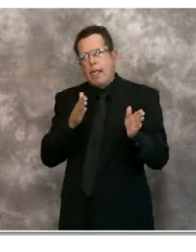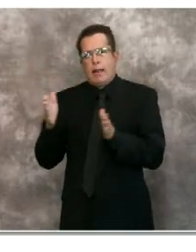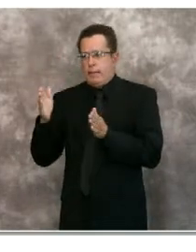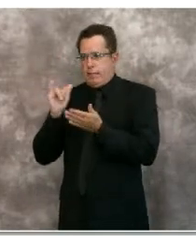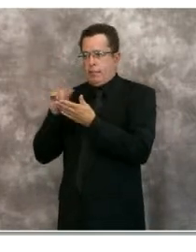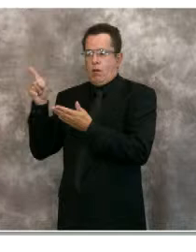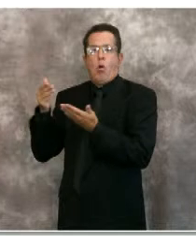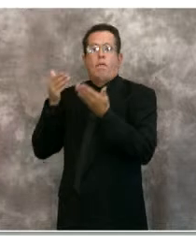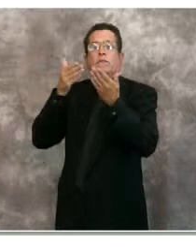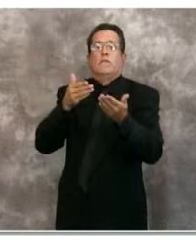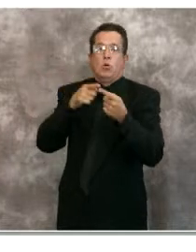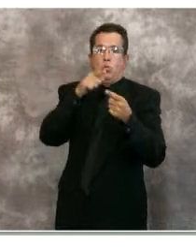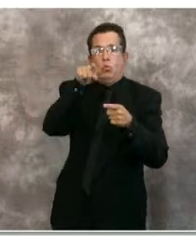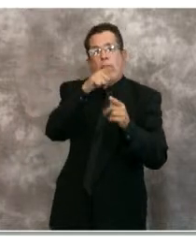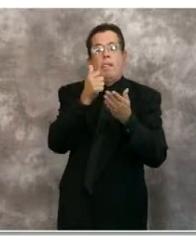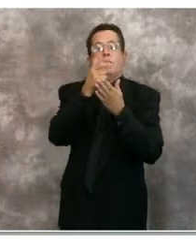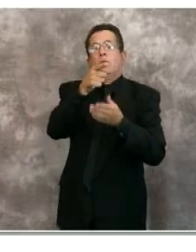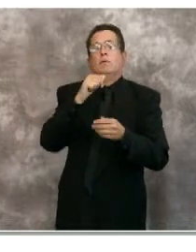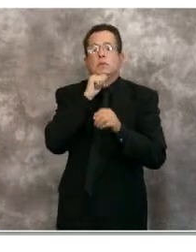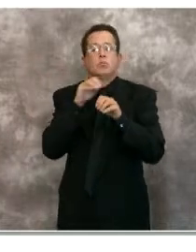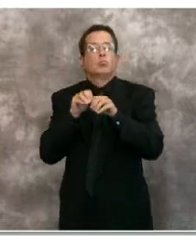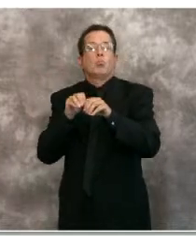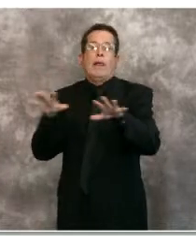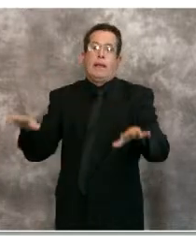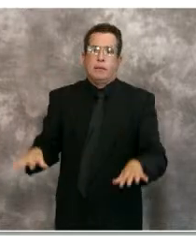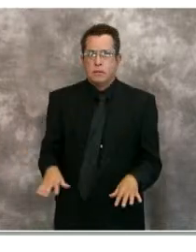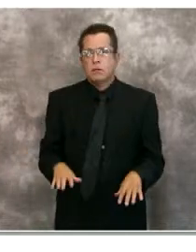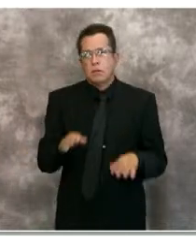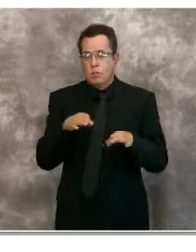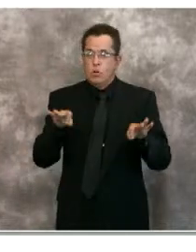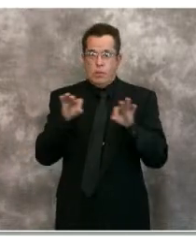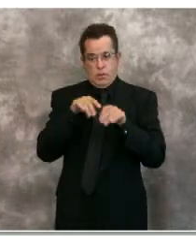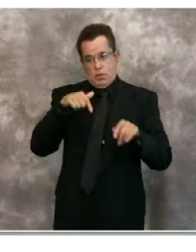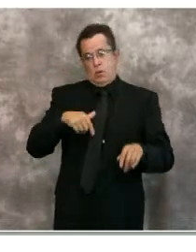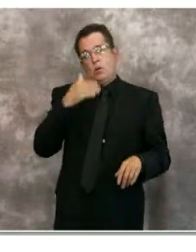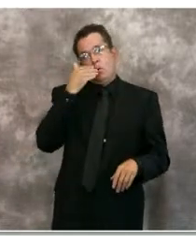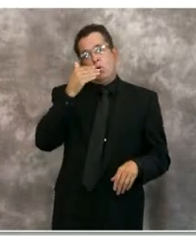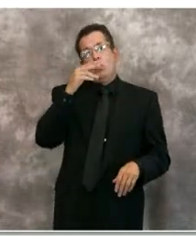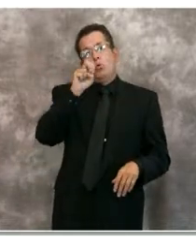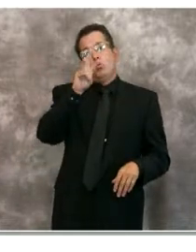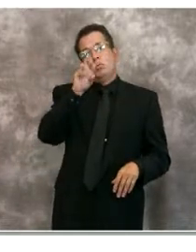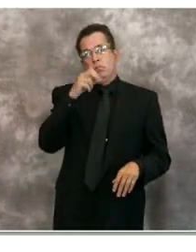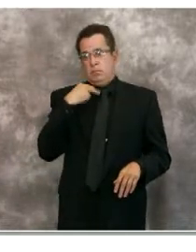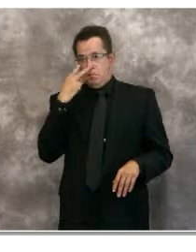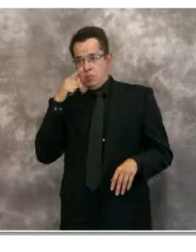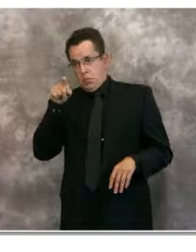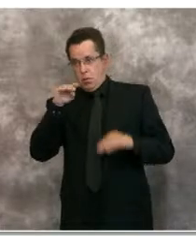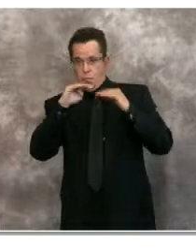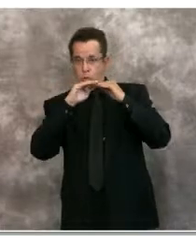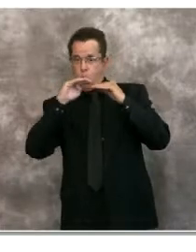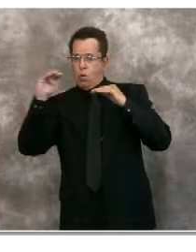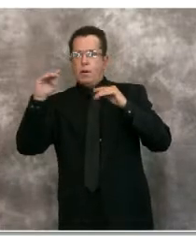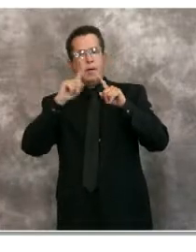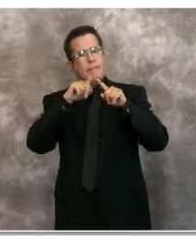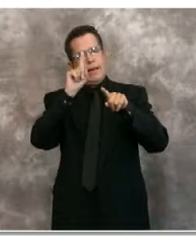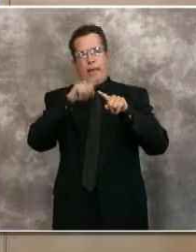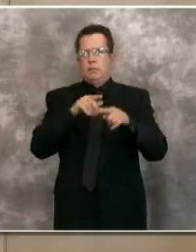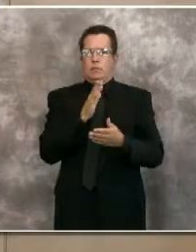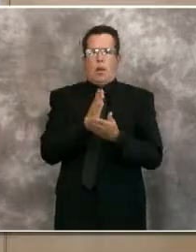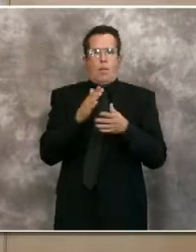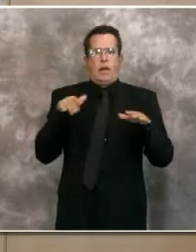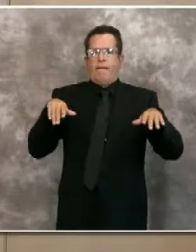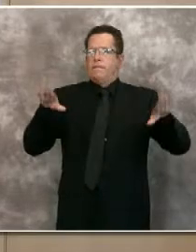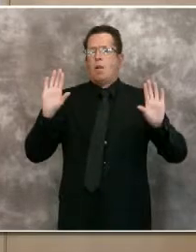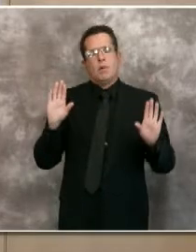been outlined to help prevent spread. So this is good news, but again, we can't rest on our laurels.